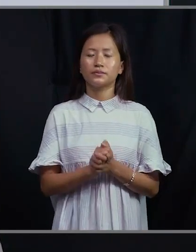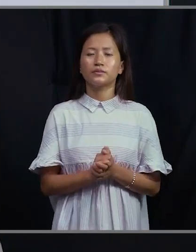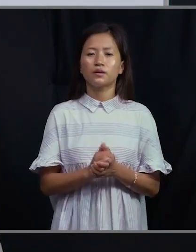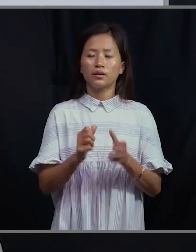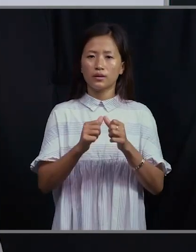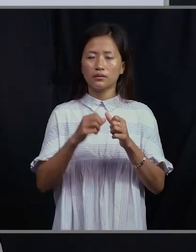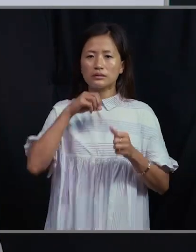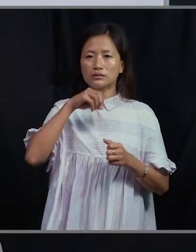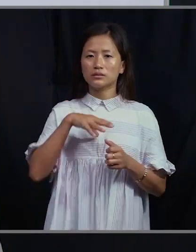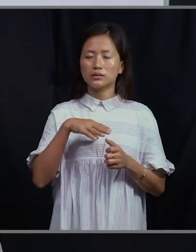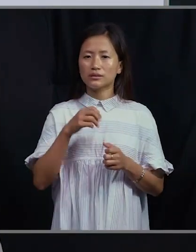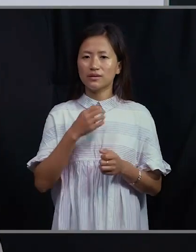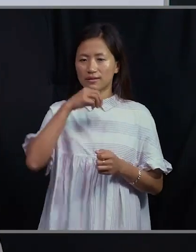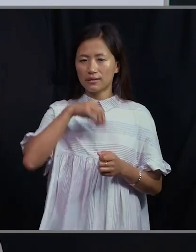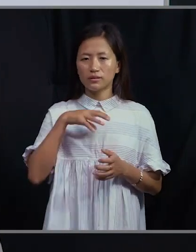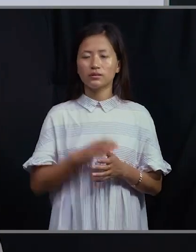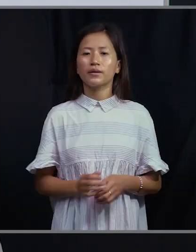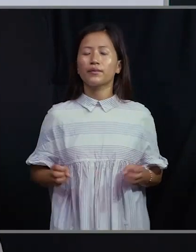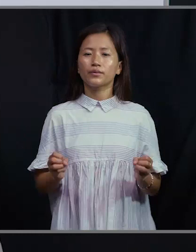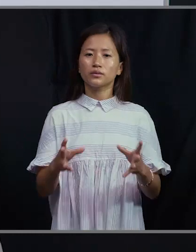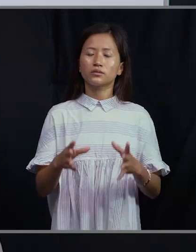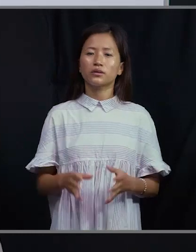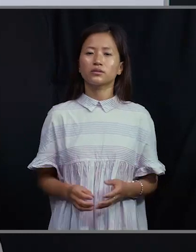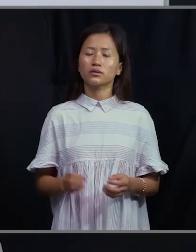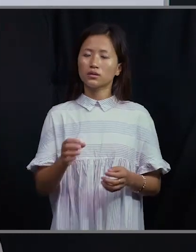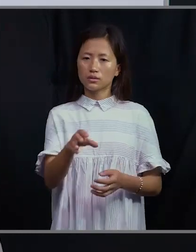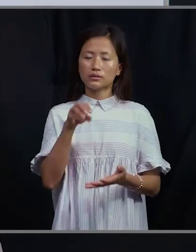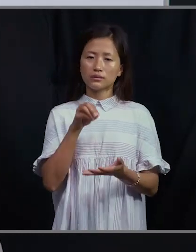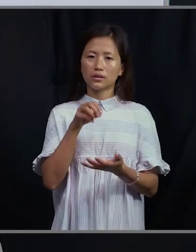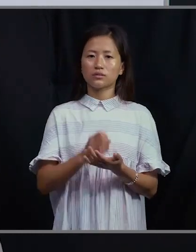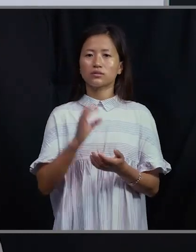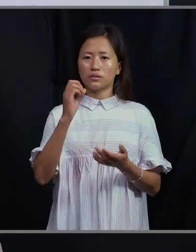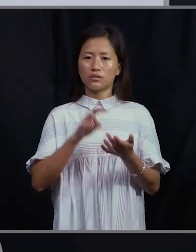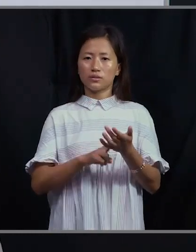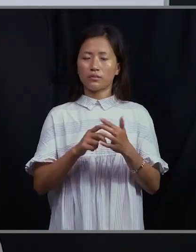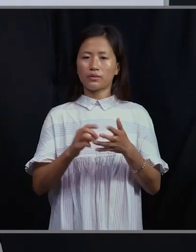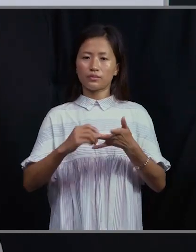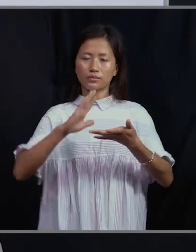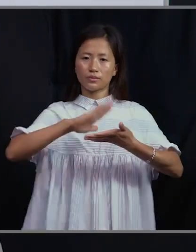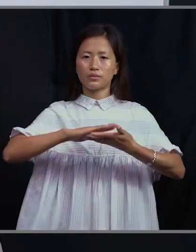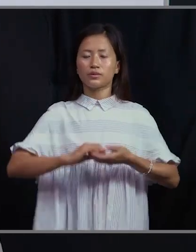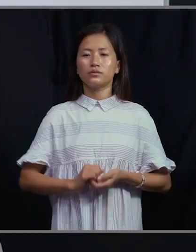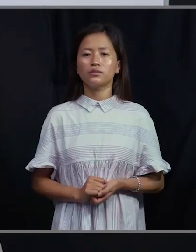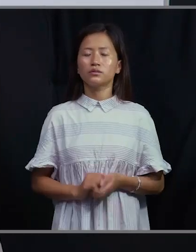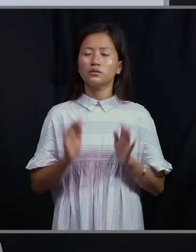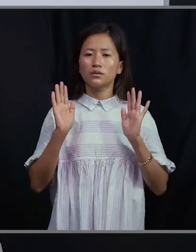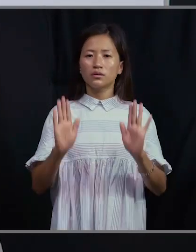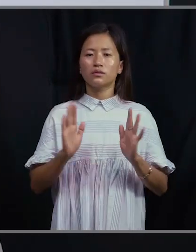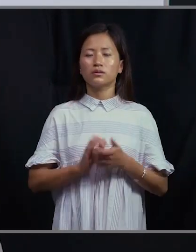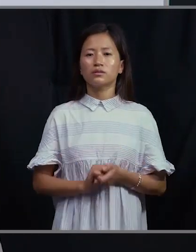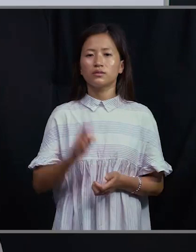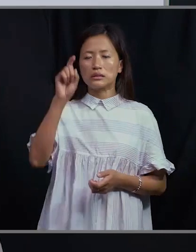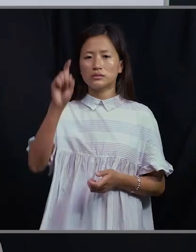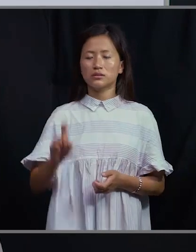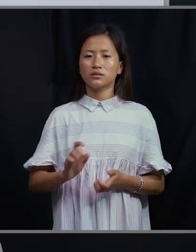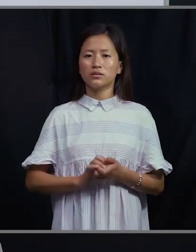adults, who are ready, okay, to take the contract of the marriage. Okay, they should have, they need